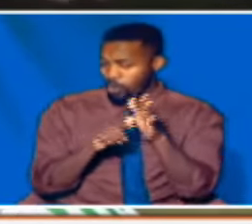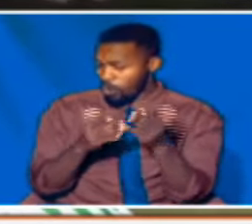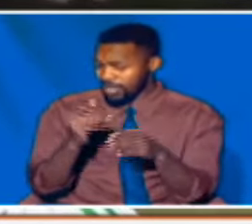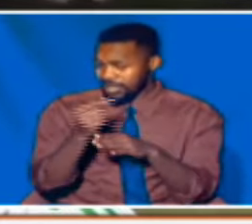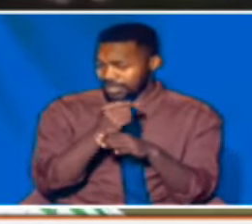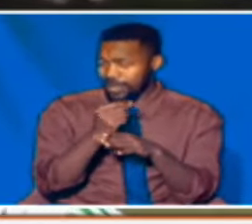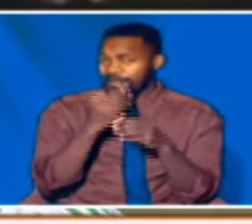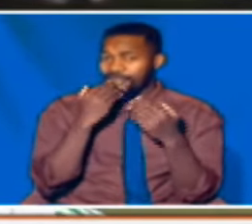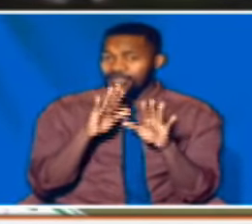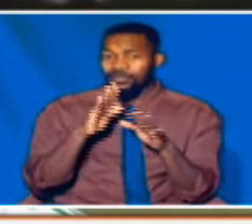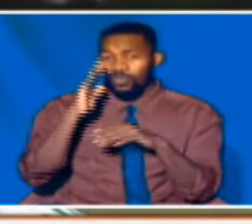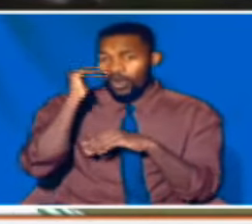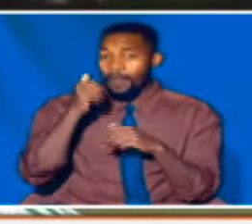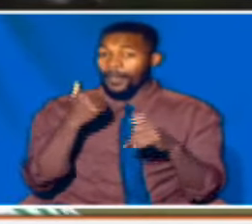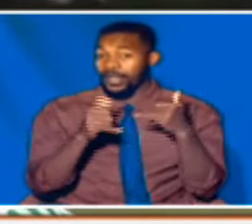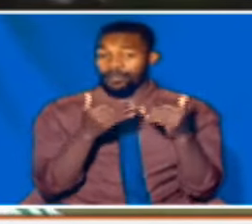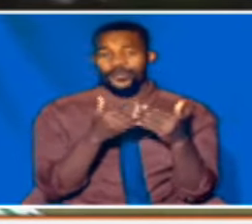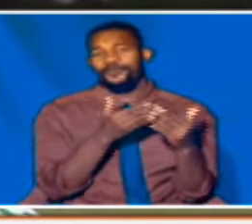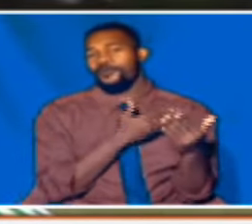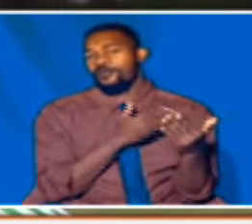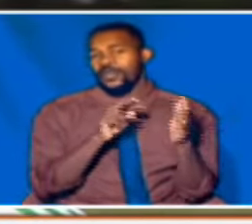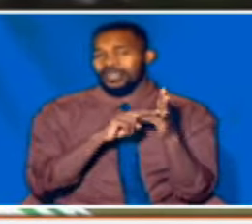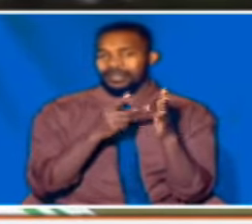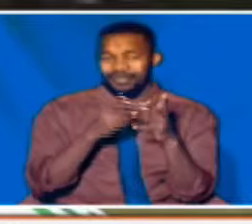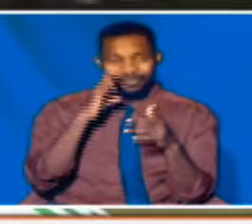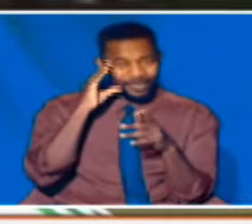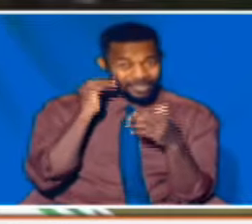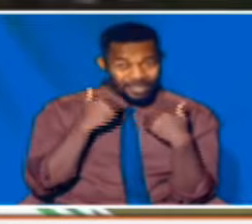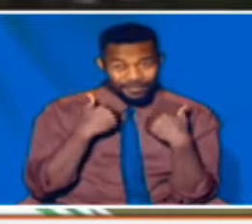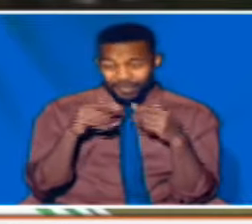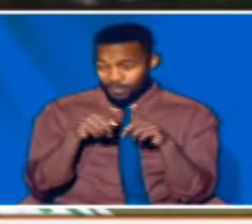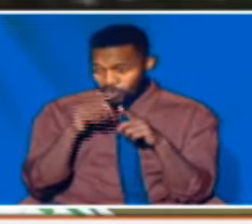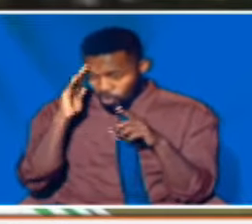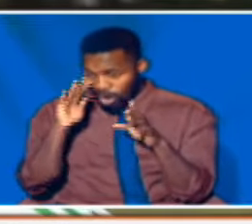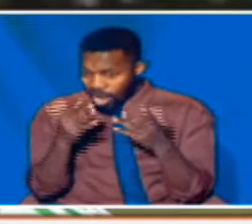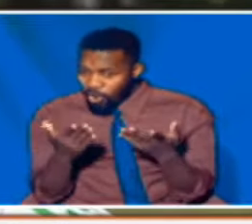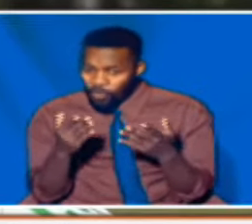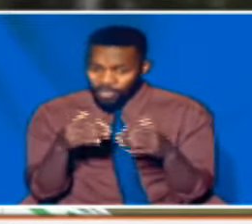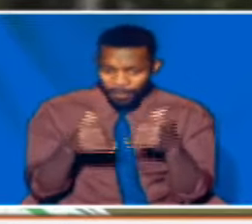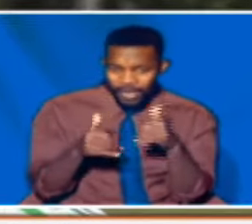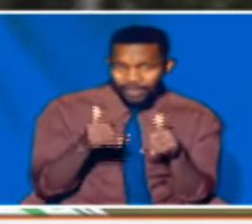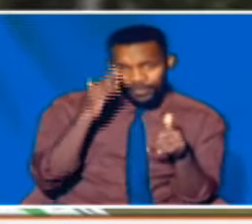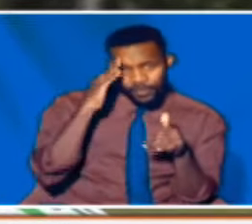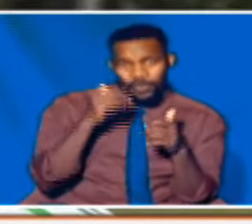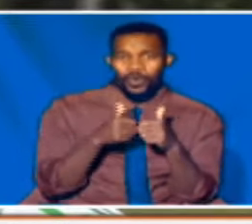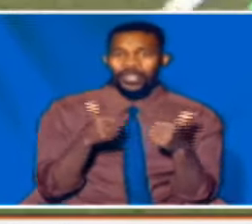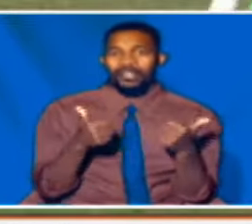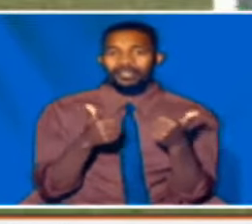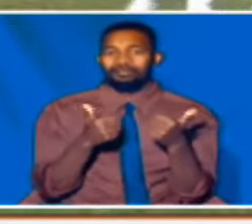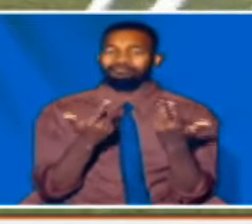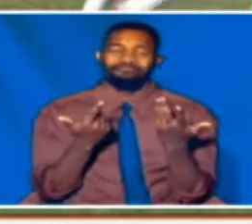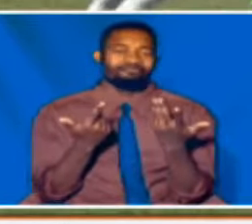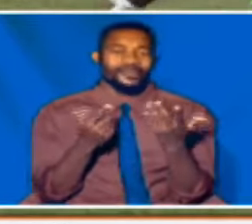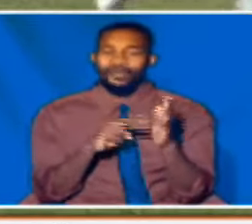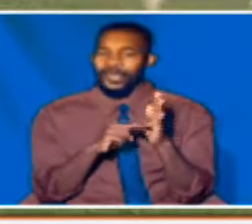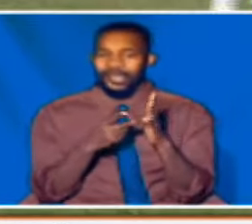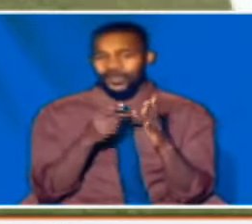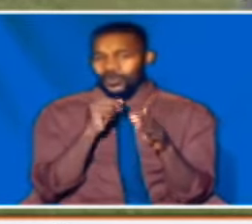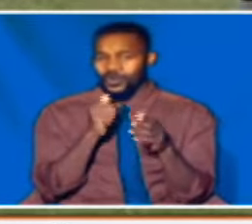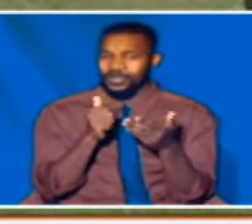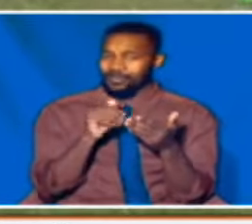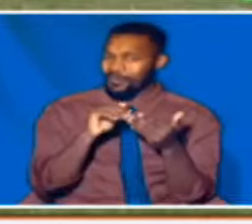have played with them and we know their tactics and we know how they play, so it won't be